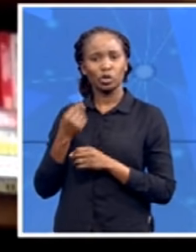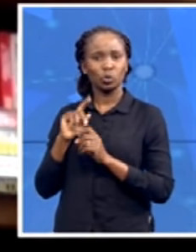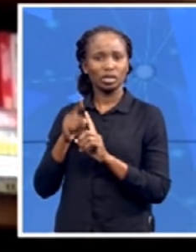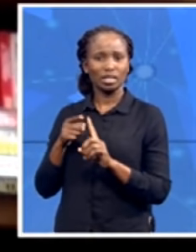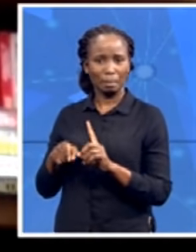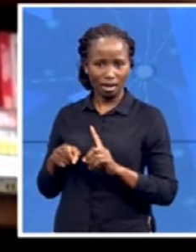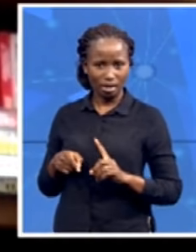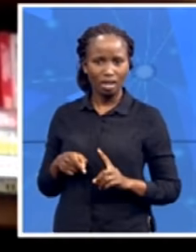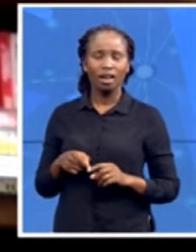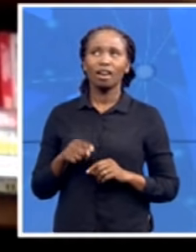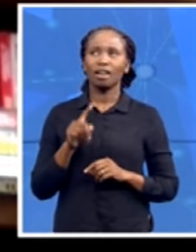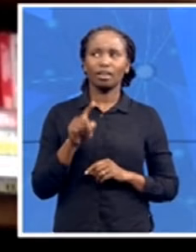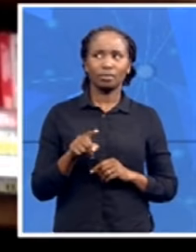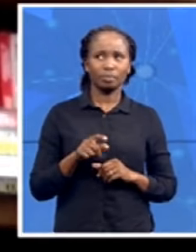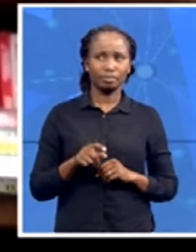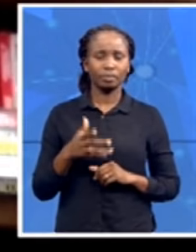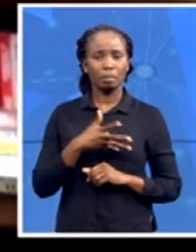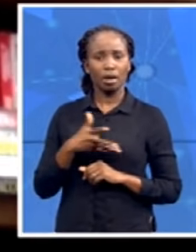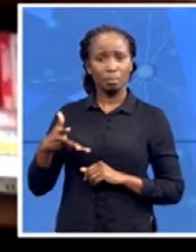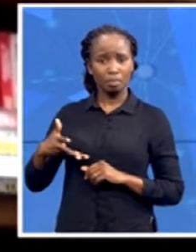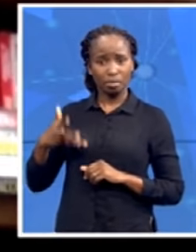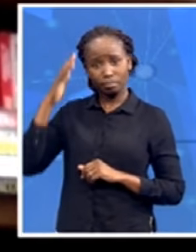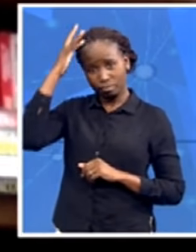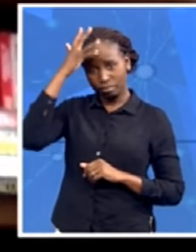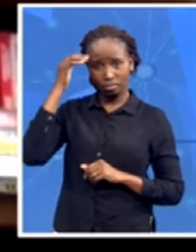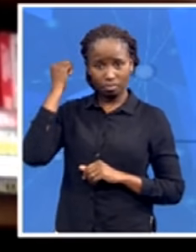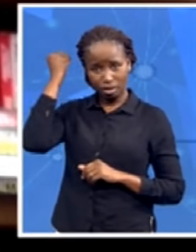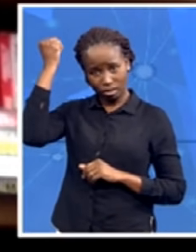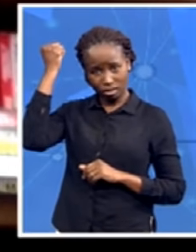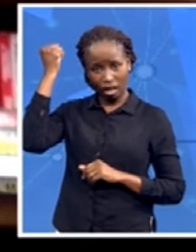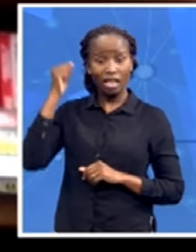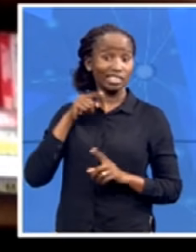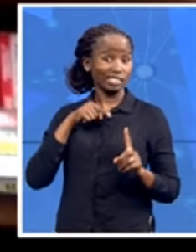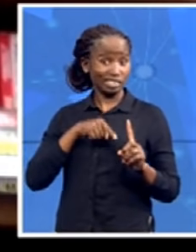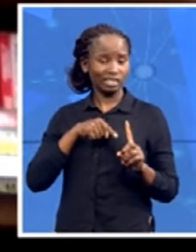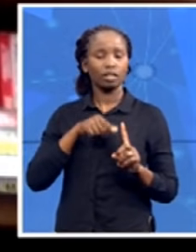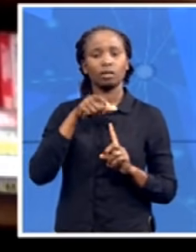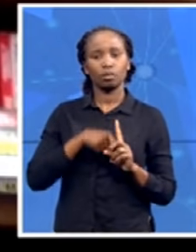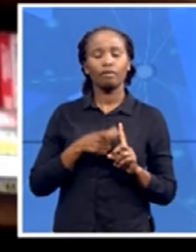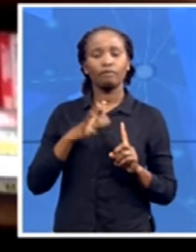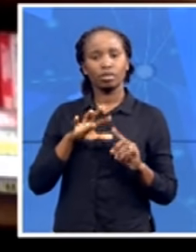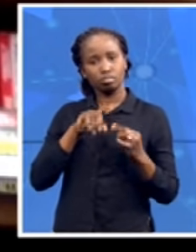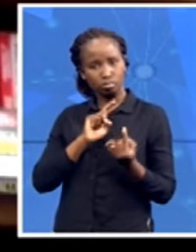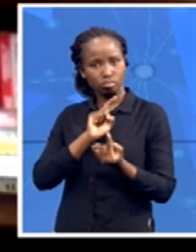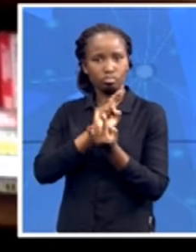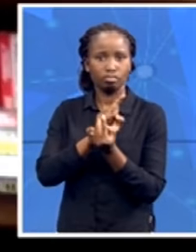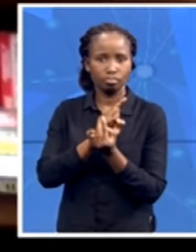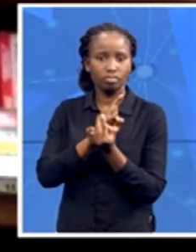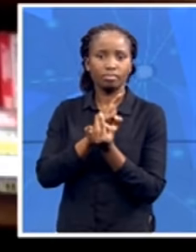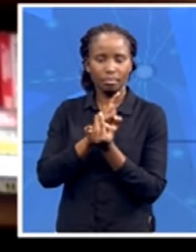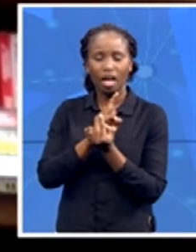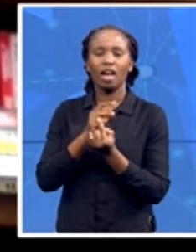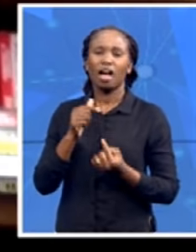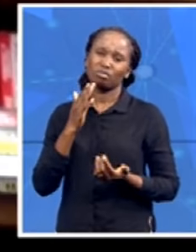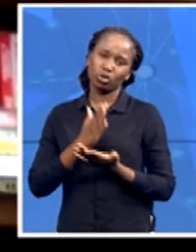Mama Winnie Mandela is one of the people who reached out to him. So I'm sure he feels indebted to